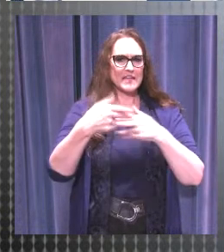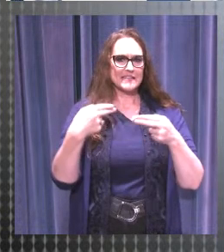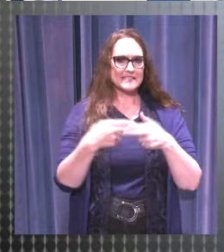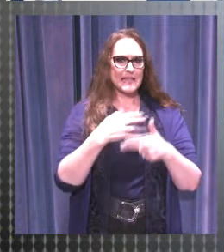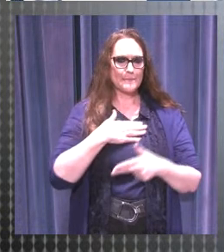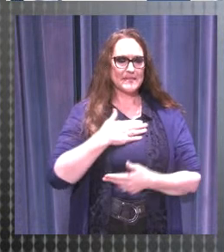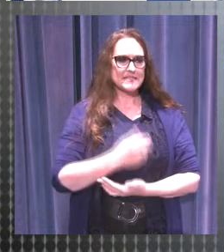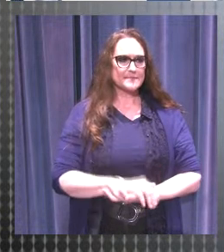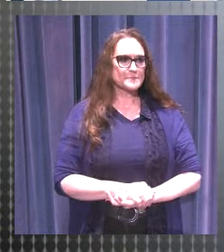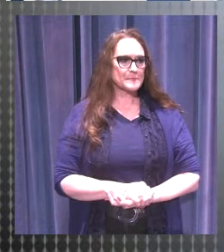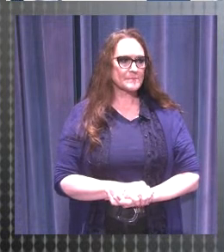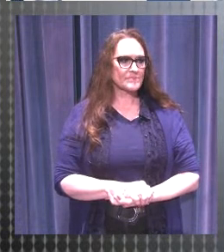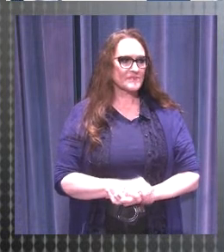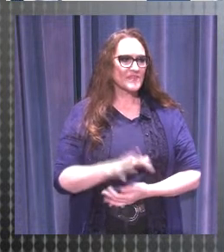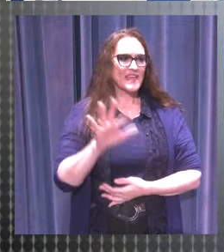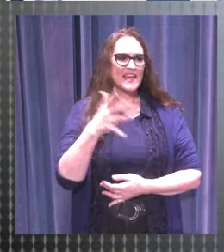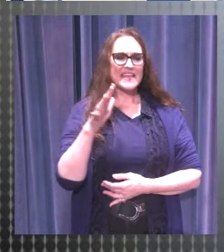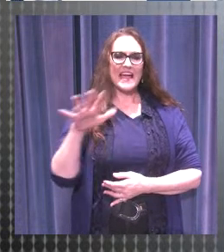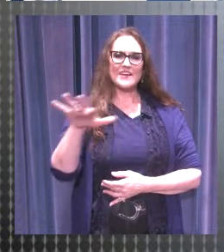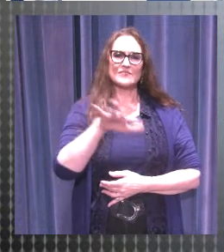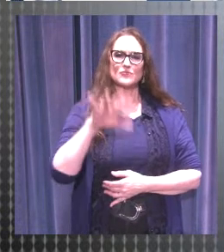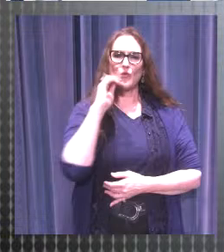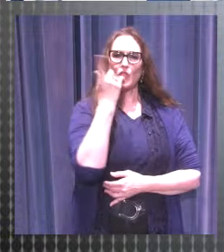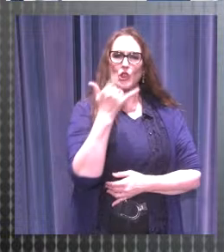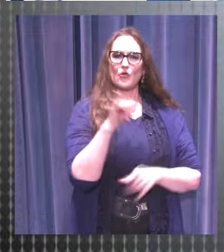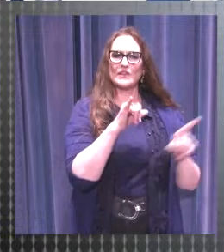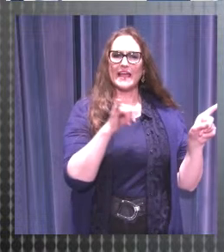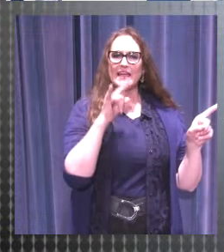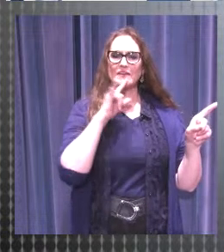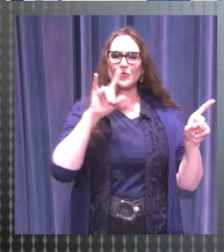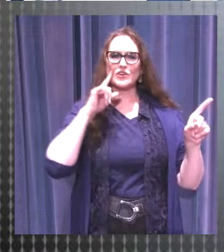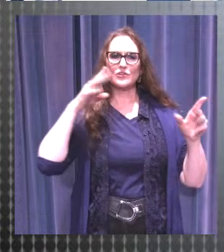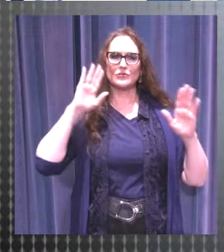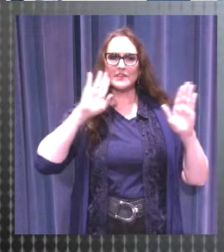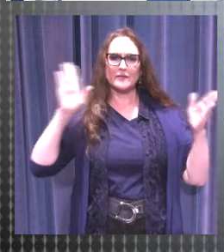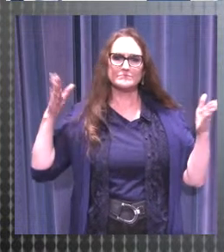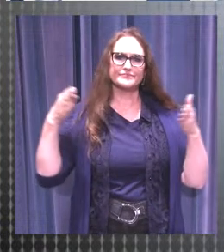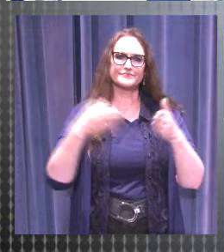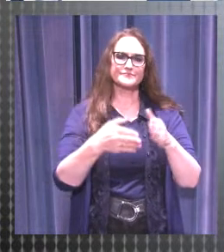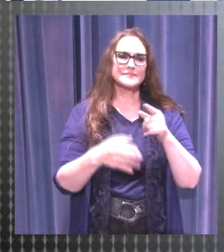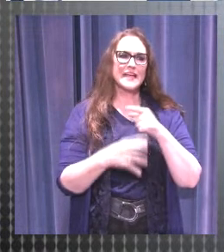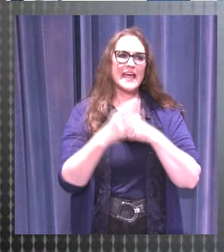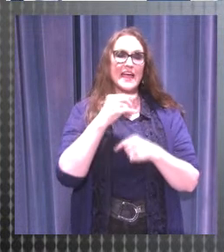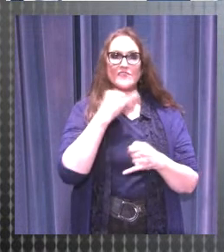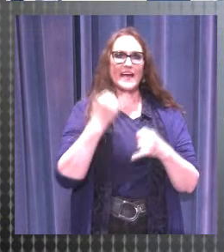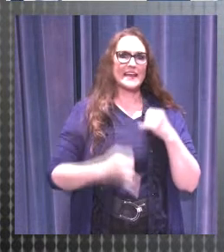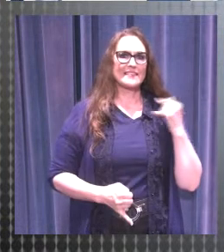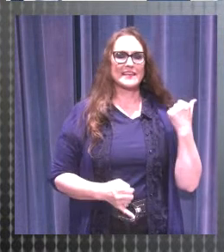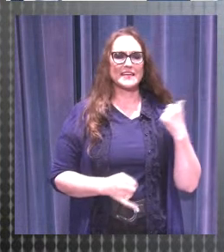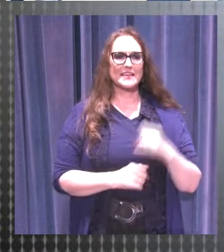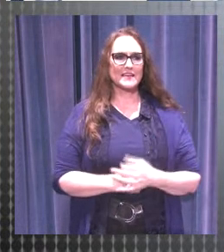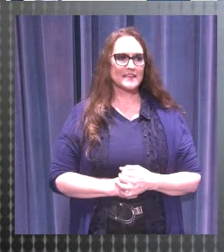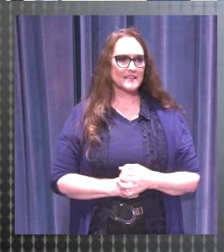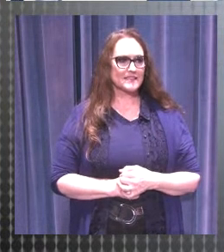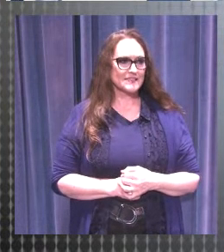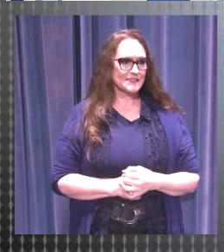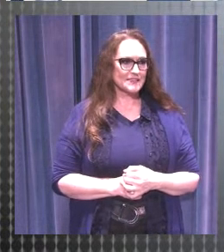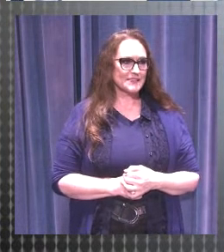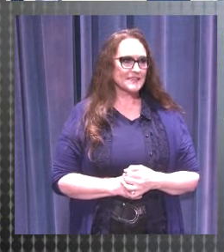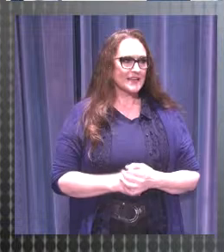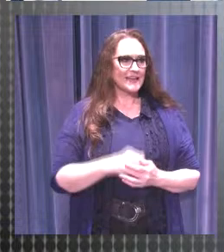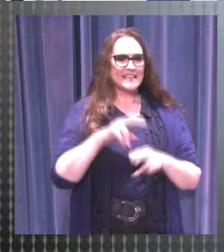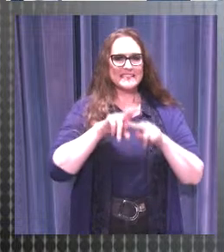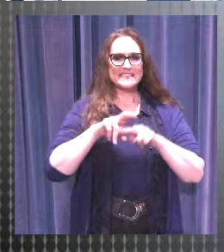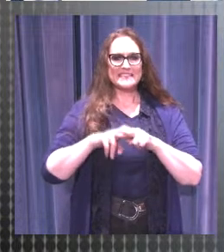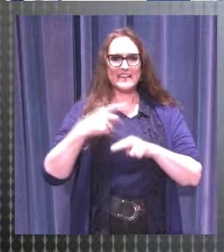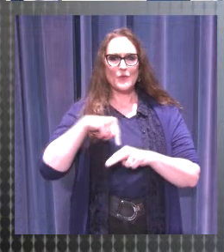please. Kind of what the space would look like as a zoom in. And then finally, the seating